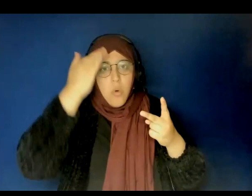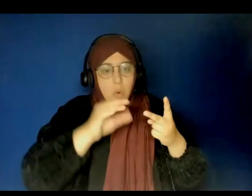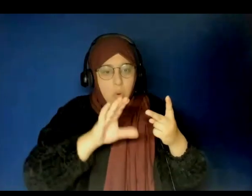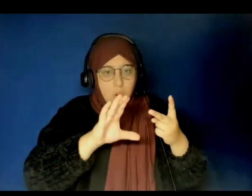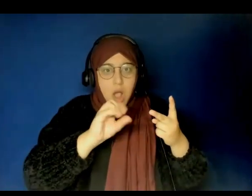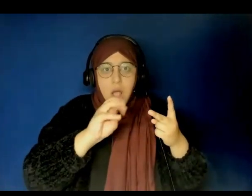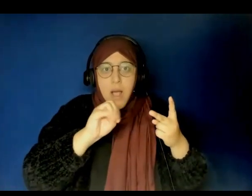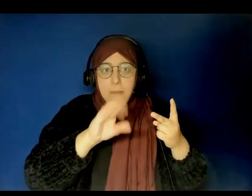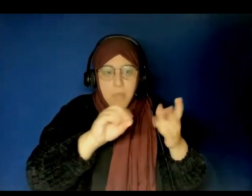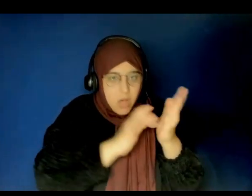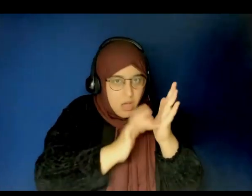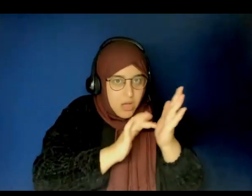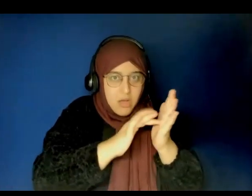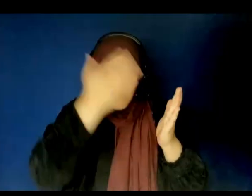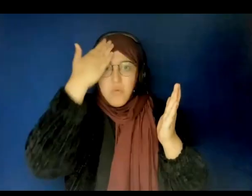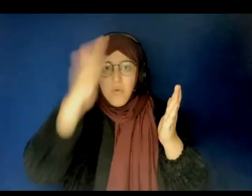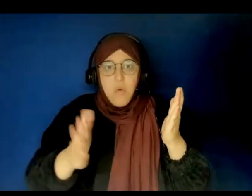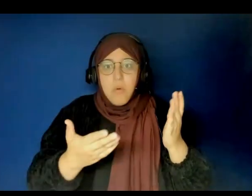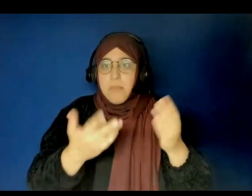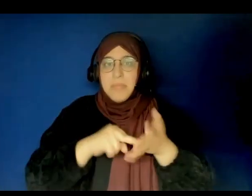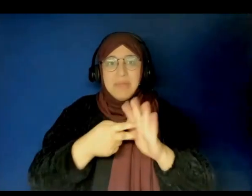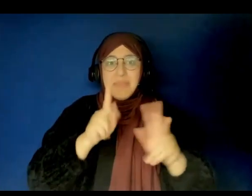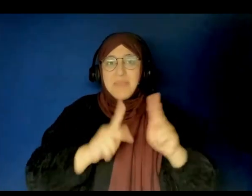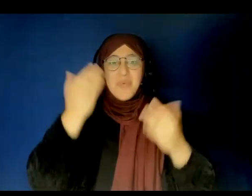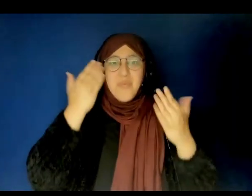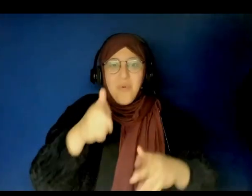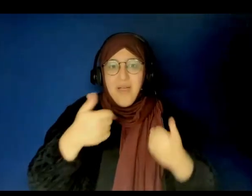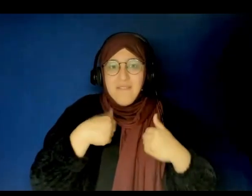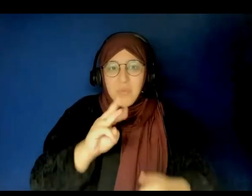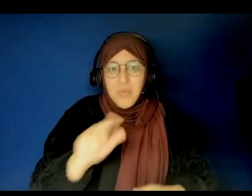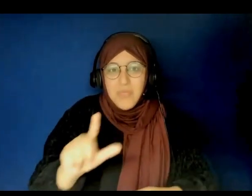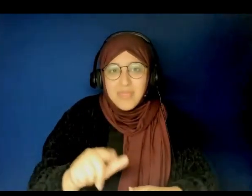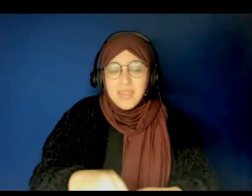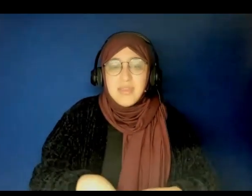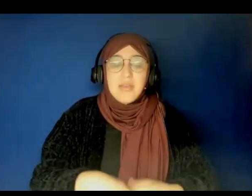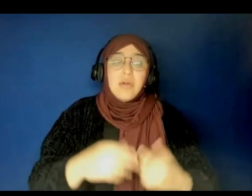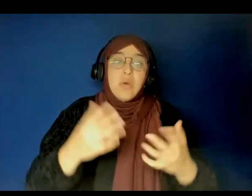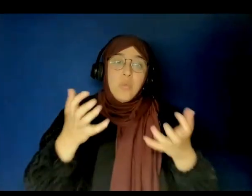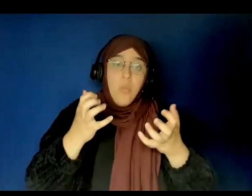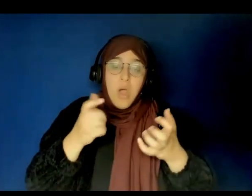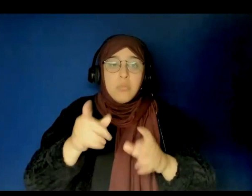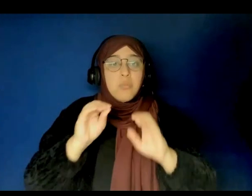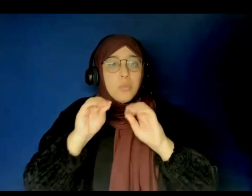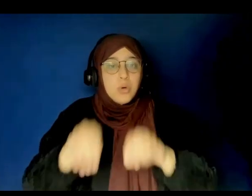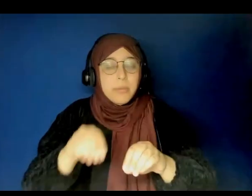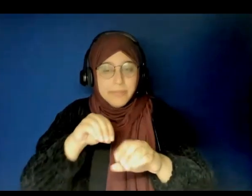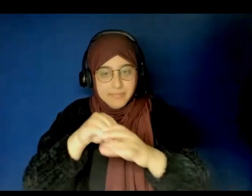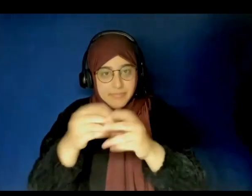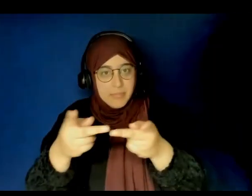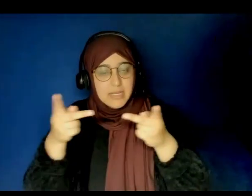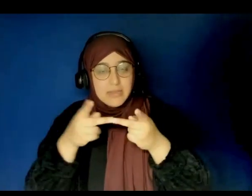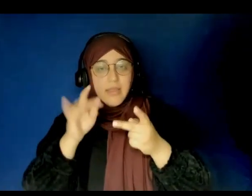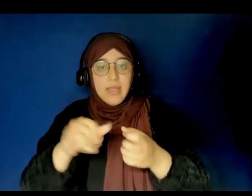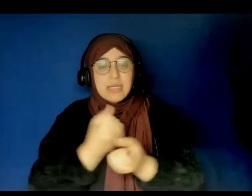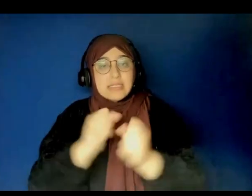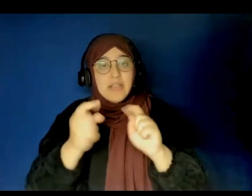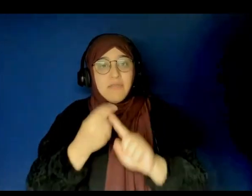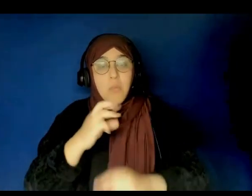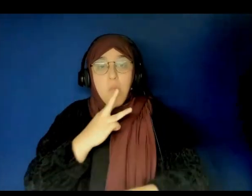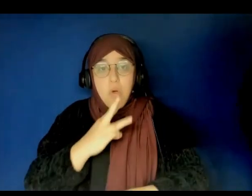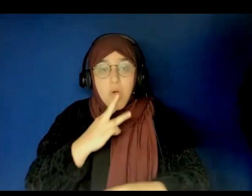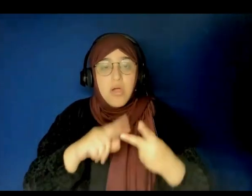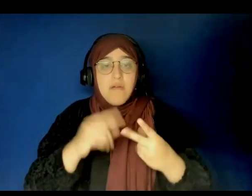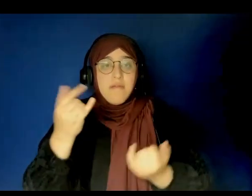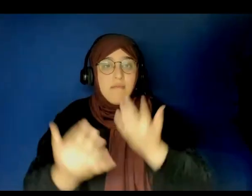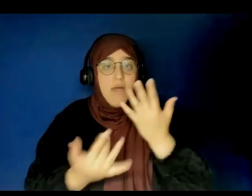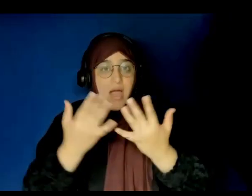be able to tell that you have a will. So you want to put it in a place that is safe from water and fire damage, but is also accessible to your